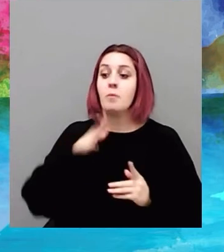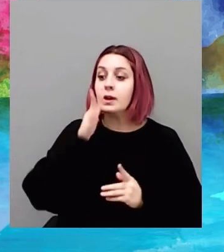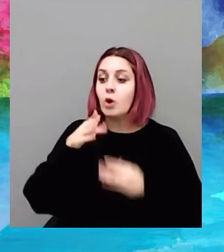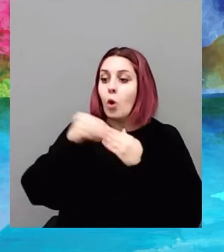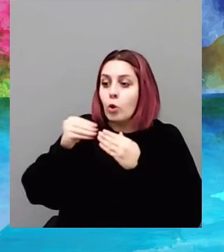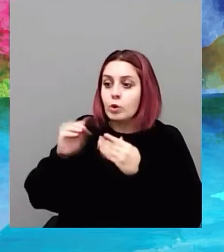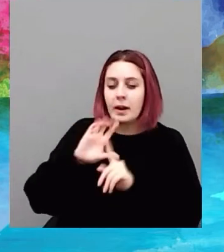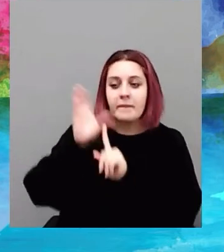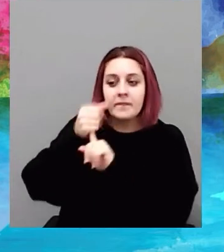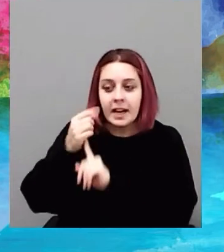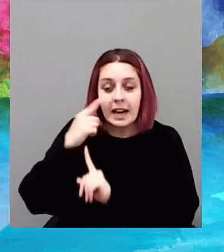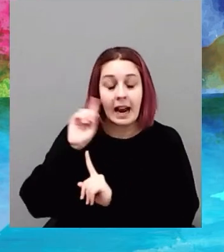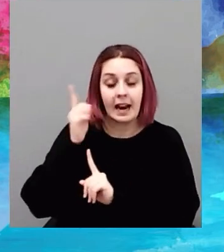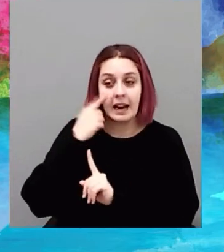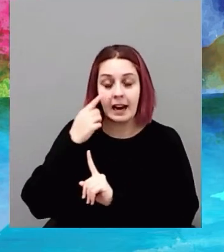very important.